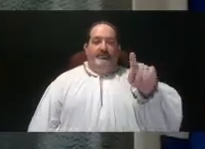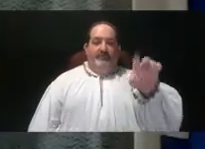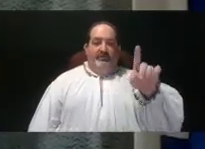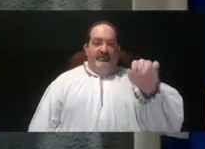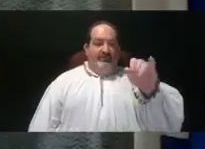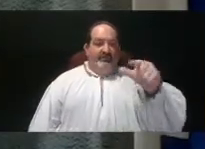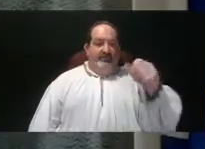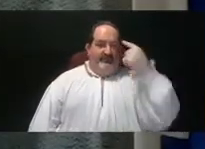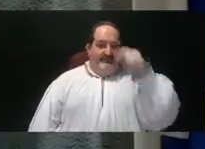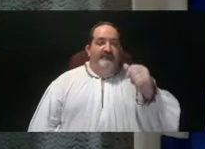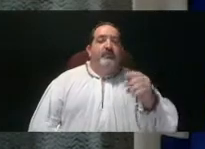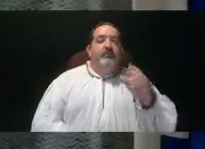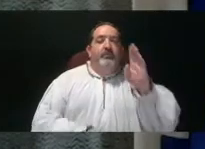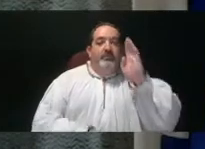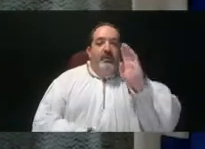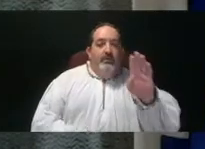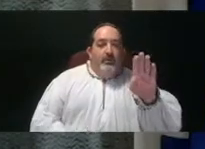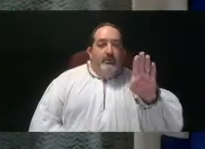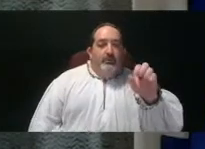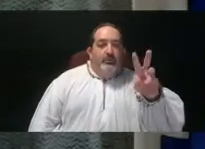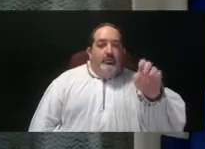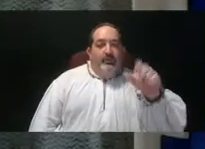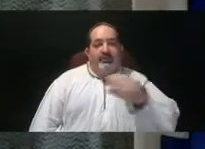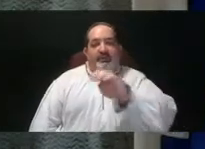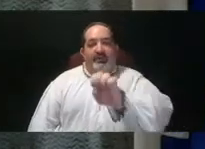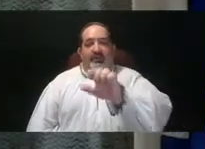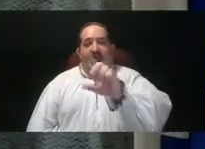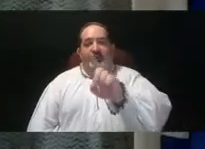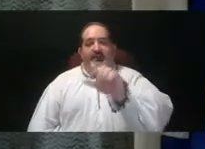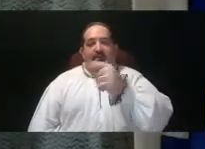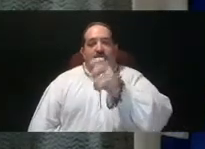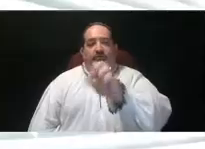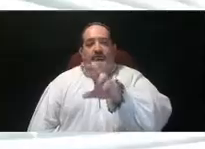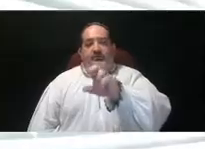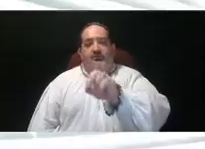for brewing and Edgar Diarasanu for cooking.